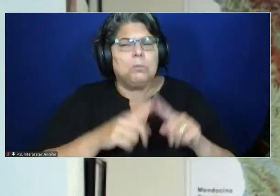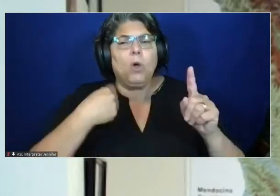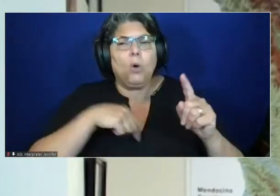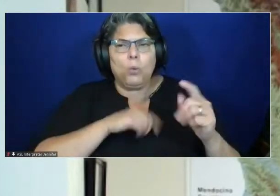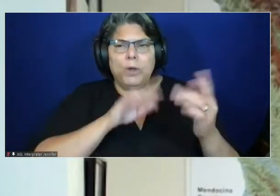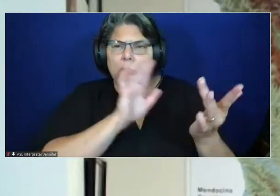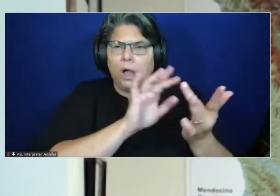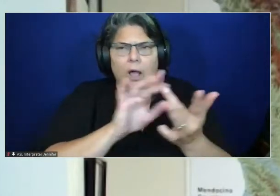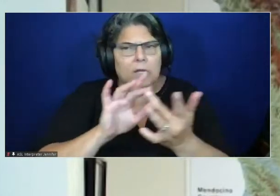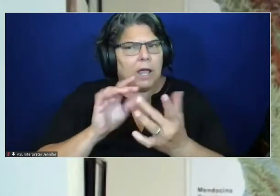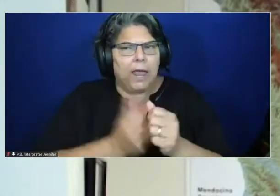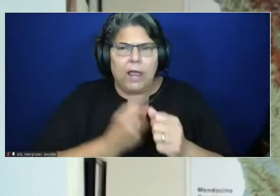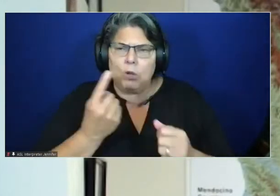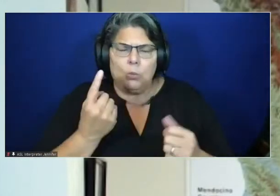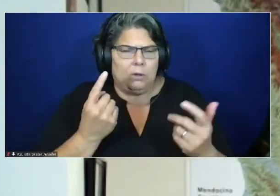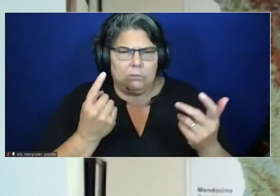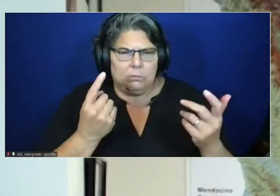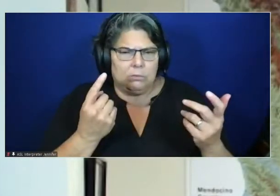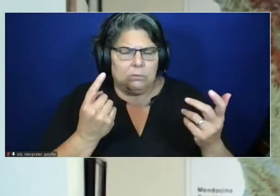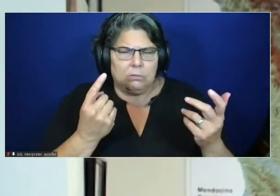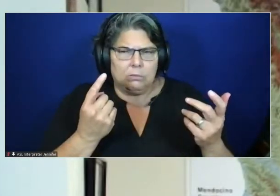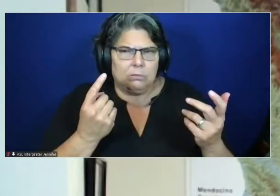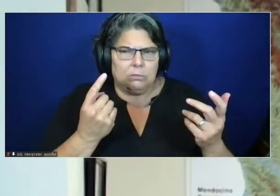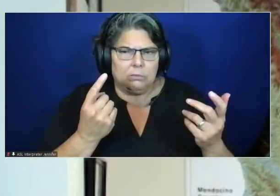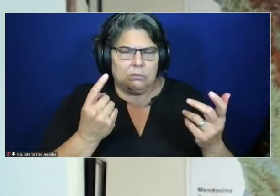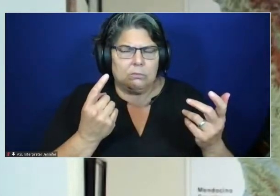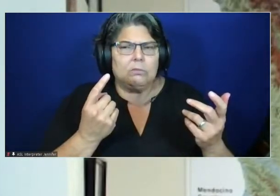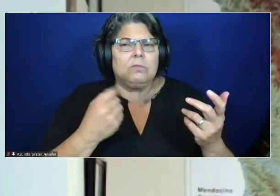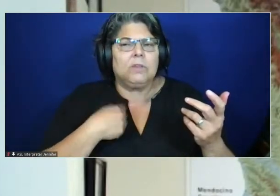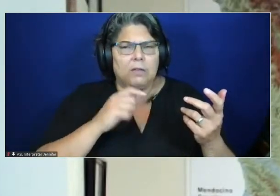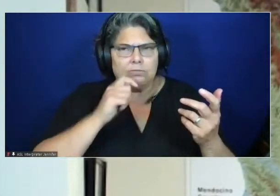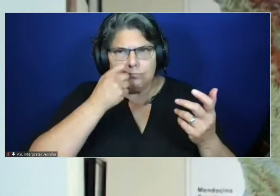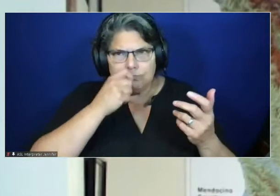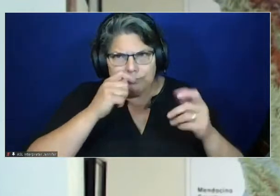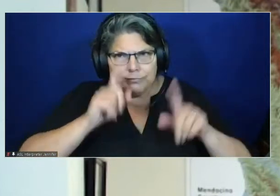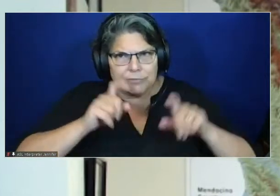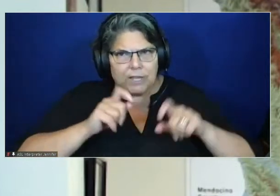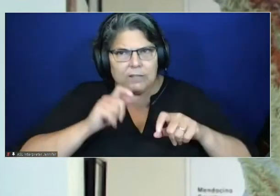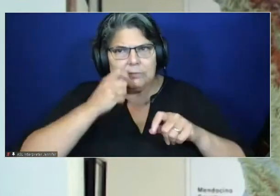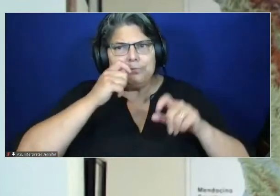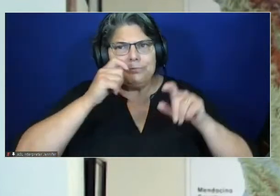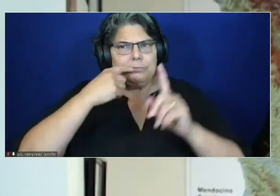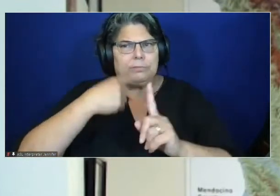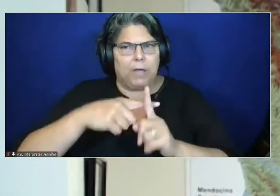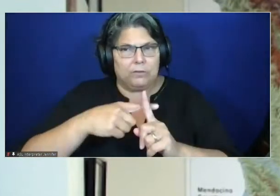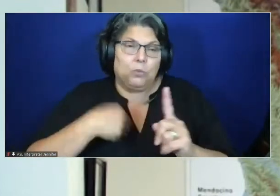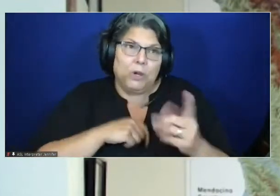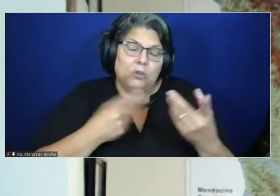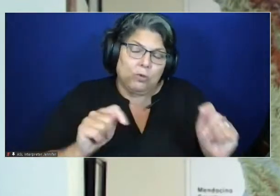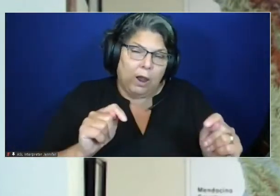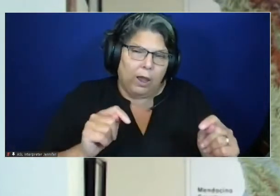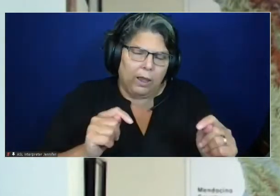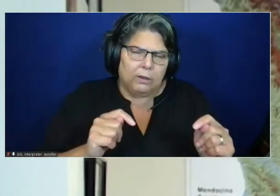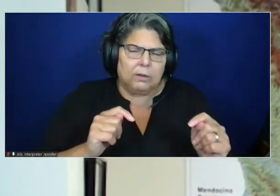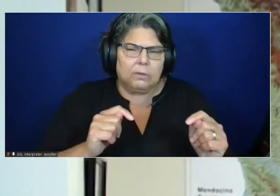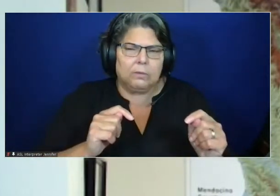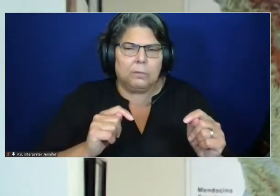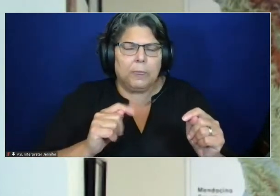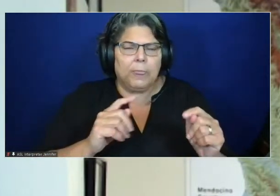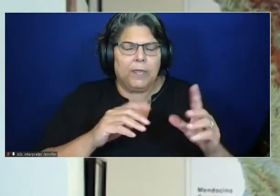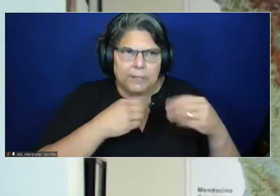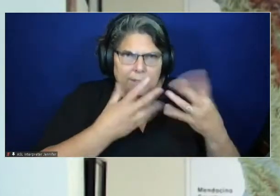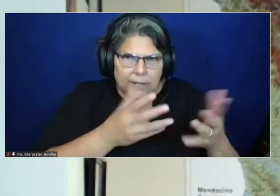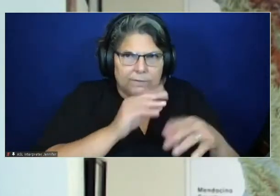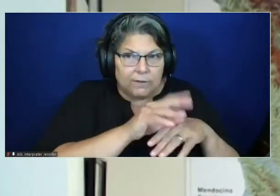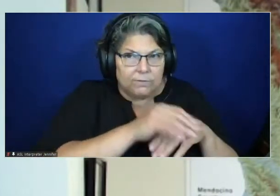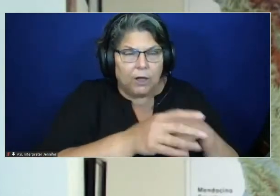with anybody who has a positive test, or at least we try to, and we give them advice